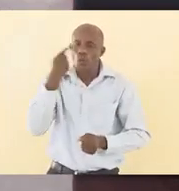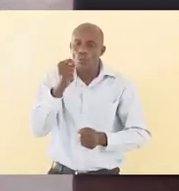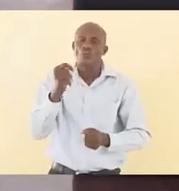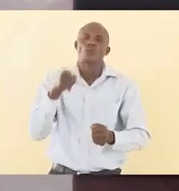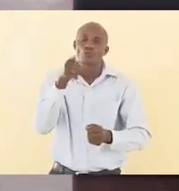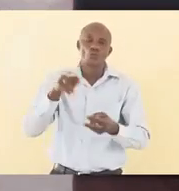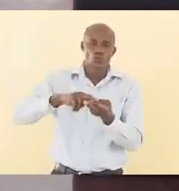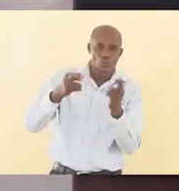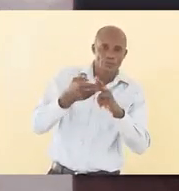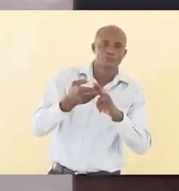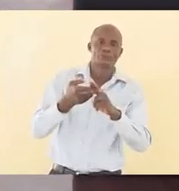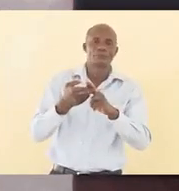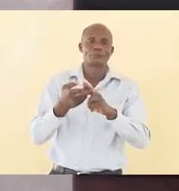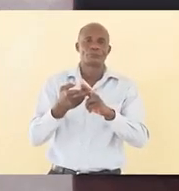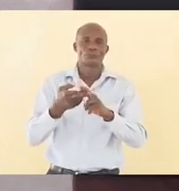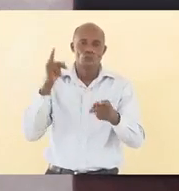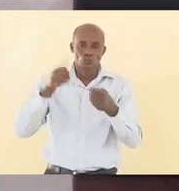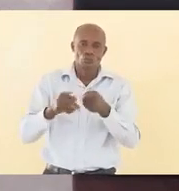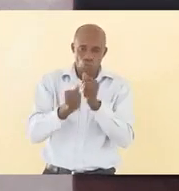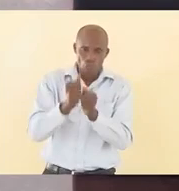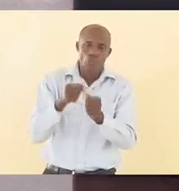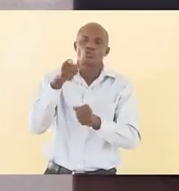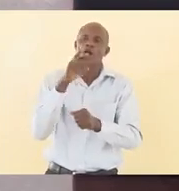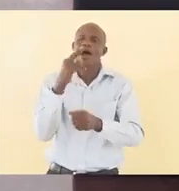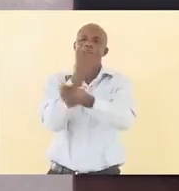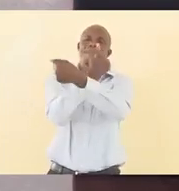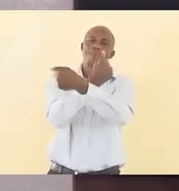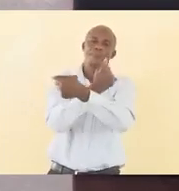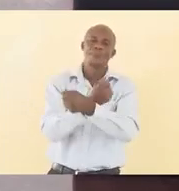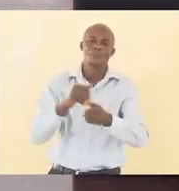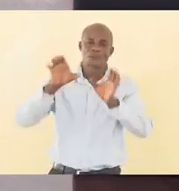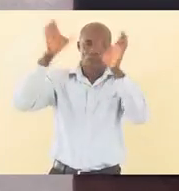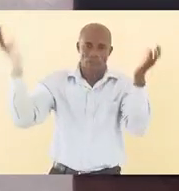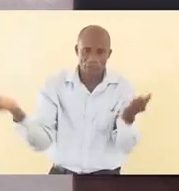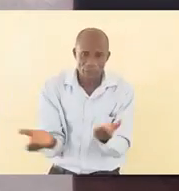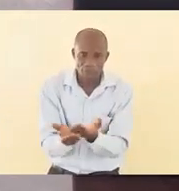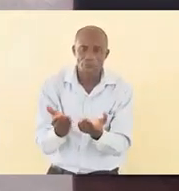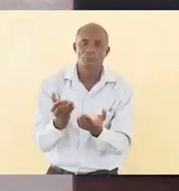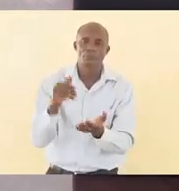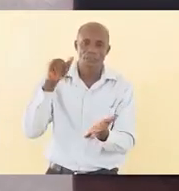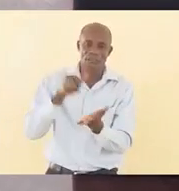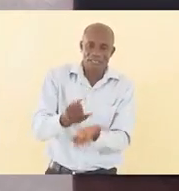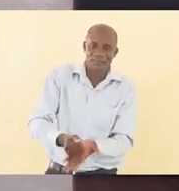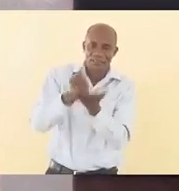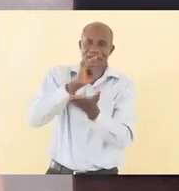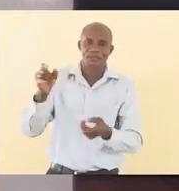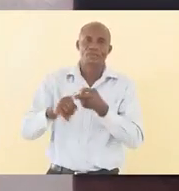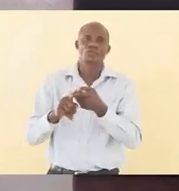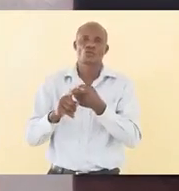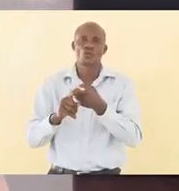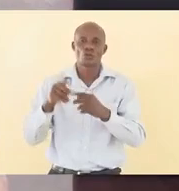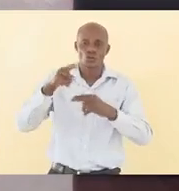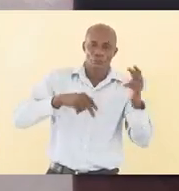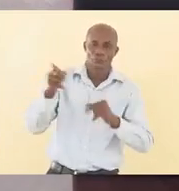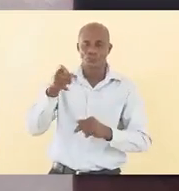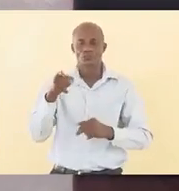related, a community to which you are bound, a community that is helping to nurture you and you are